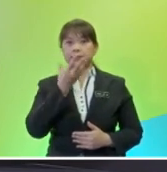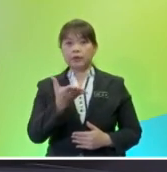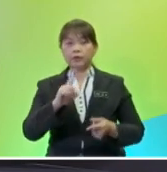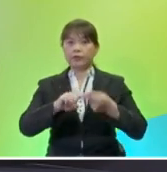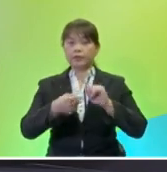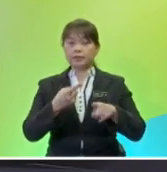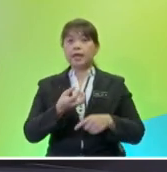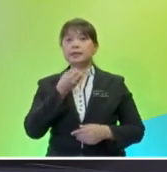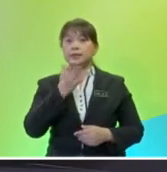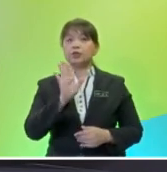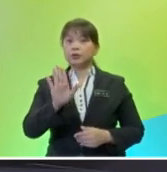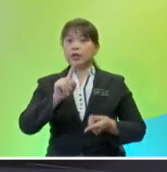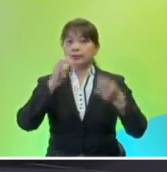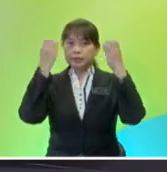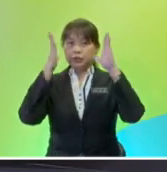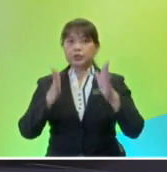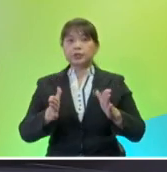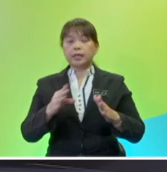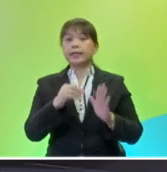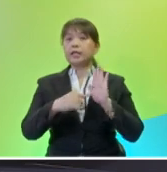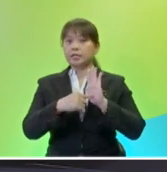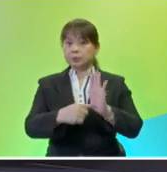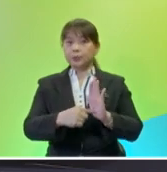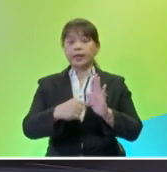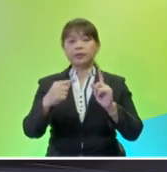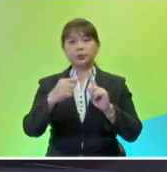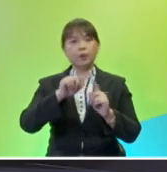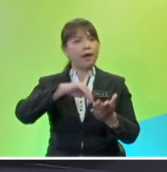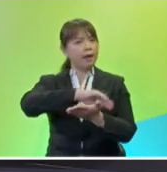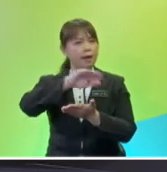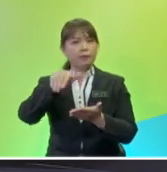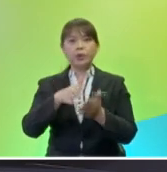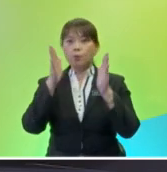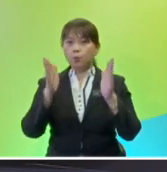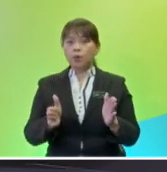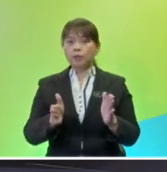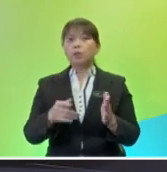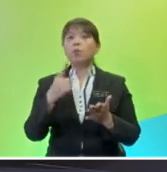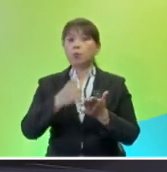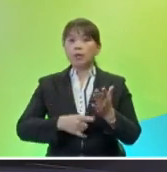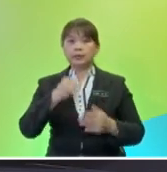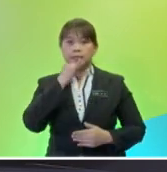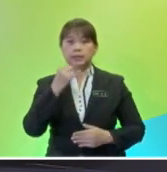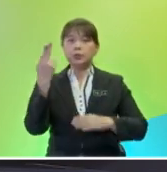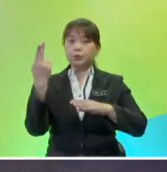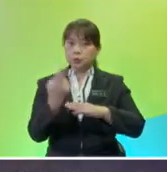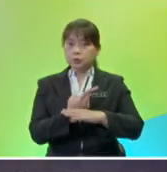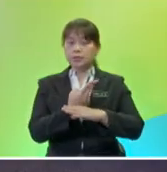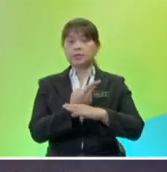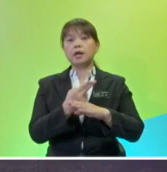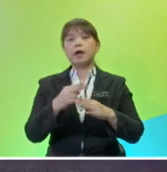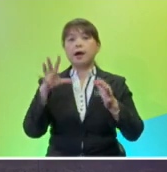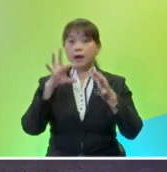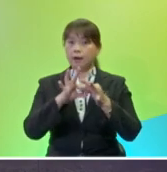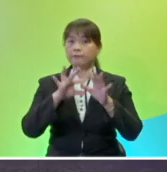and present it to everyone. What are the other uses of magnets? I'm sure our pupils and friends at home, they can